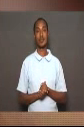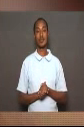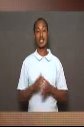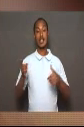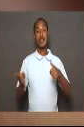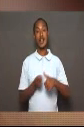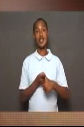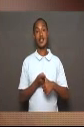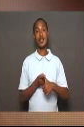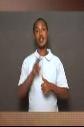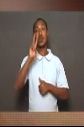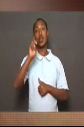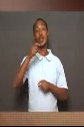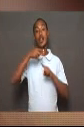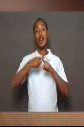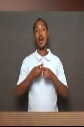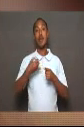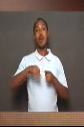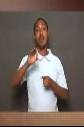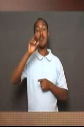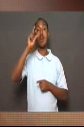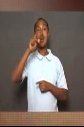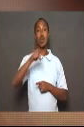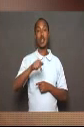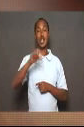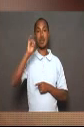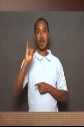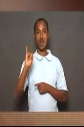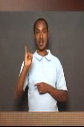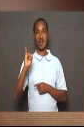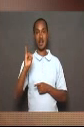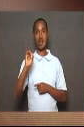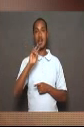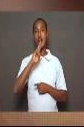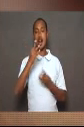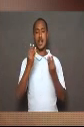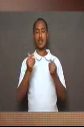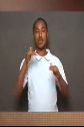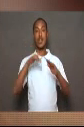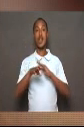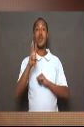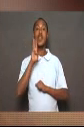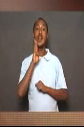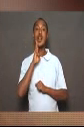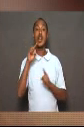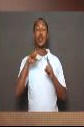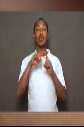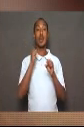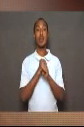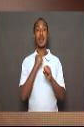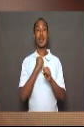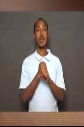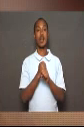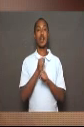first, 20 grams of potassium iodide are dissolved in water to prepare